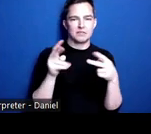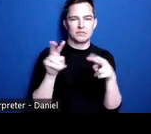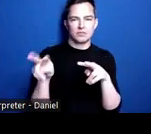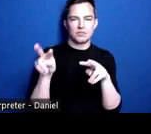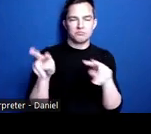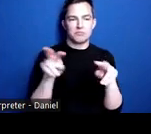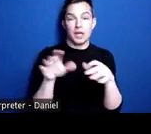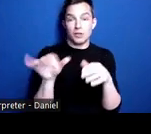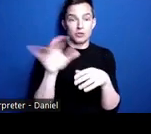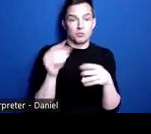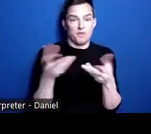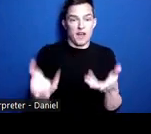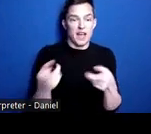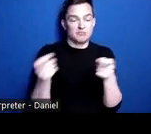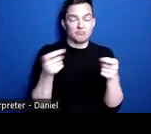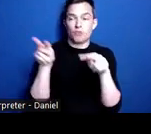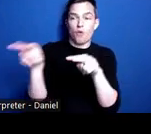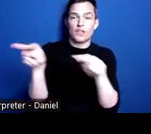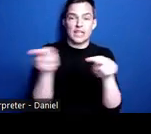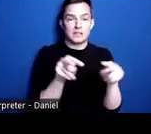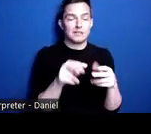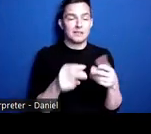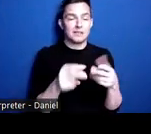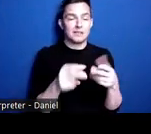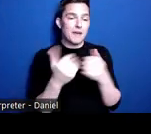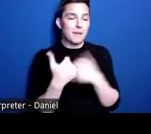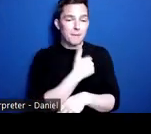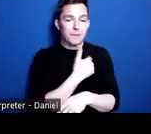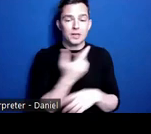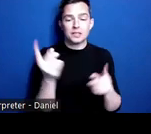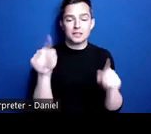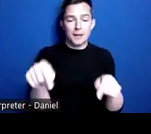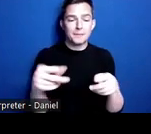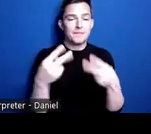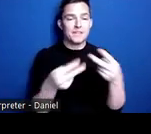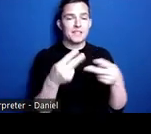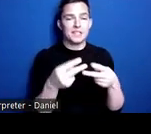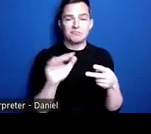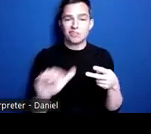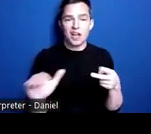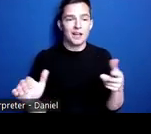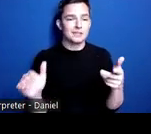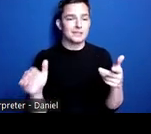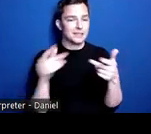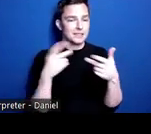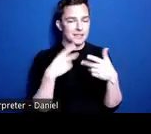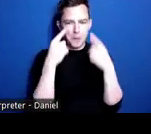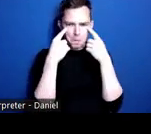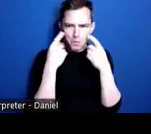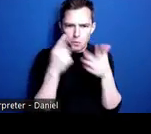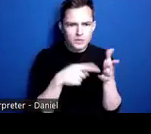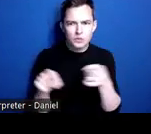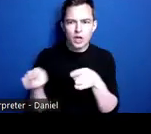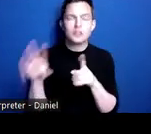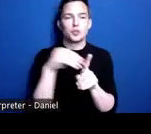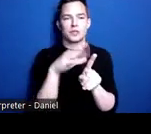there's nothing like having a loving family member or other person come visit the child and see what's going on there, to expose